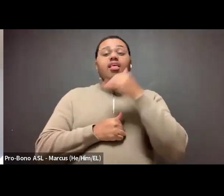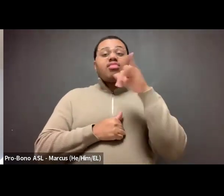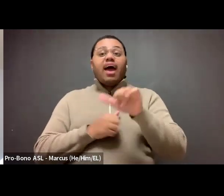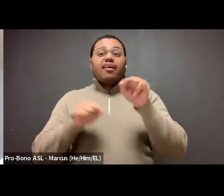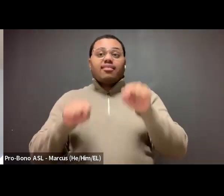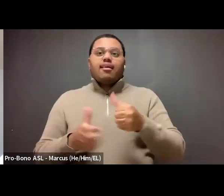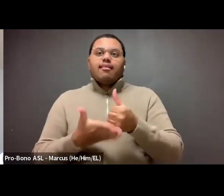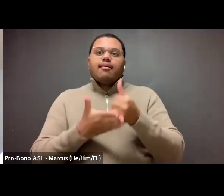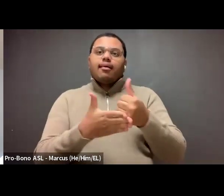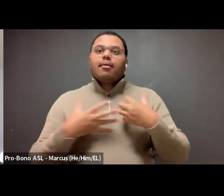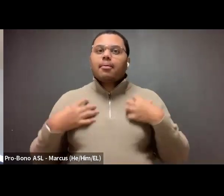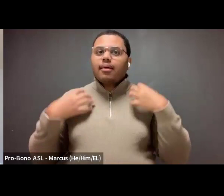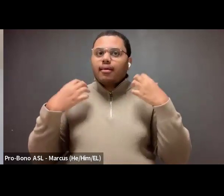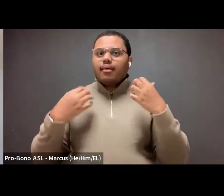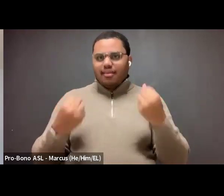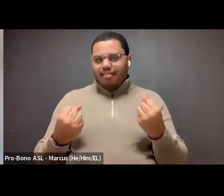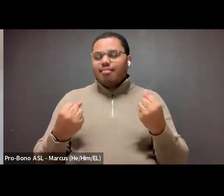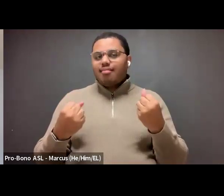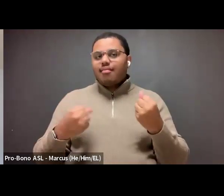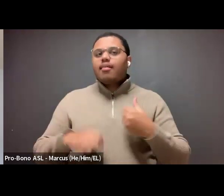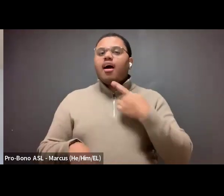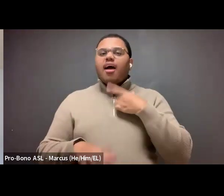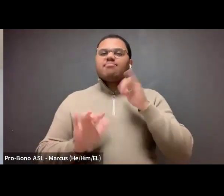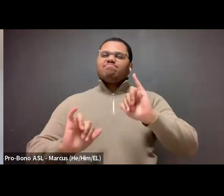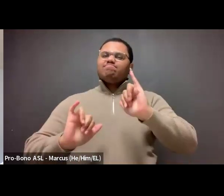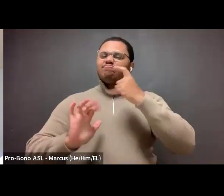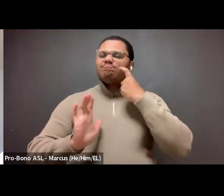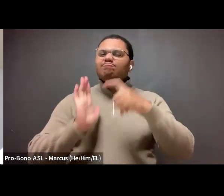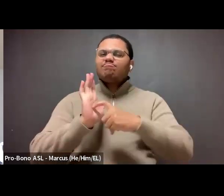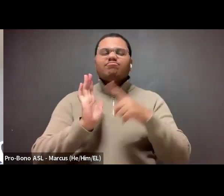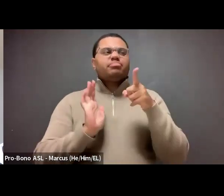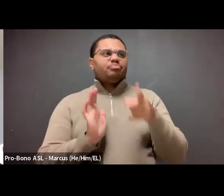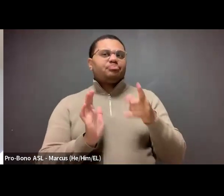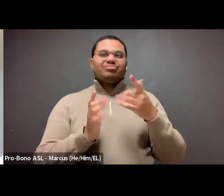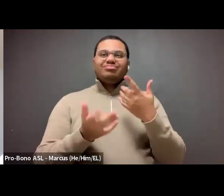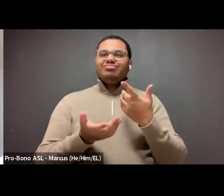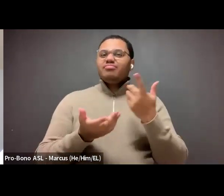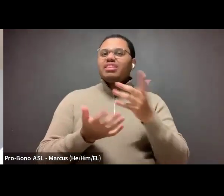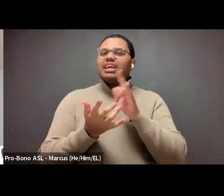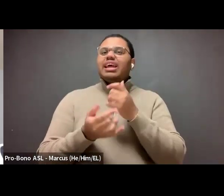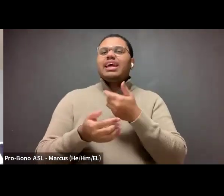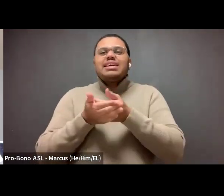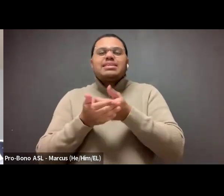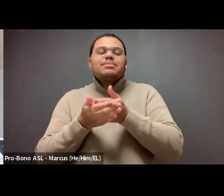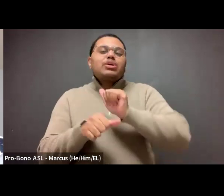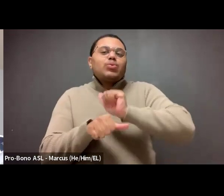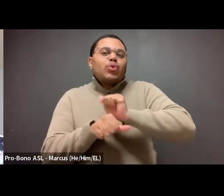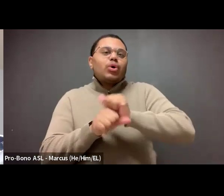bring. I realized that with the intimacy work of Our Daughters Like Pillars, I was creating